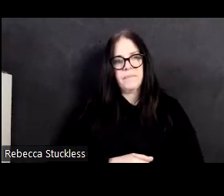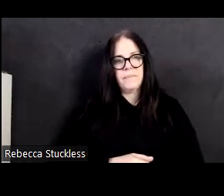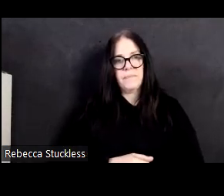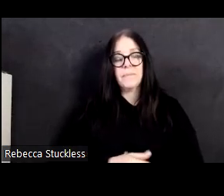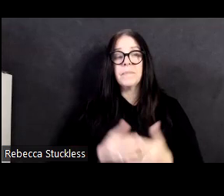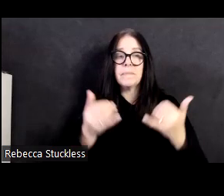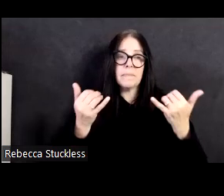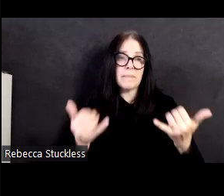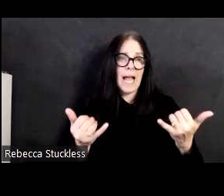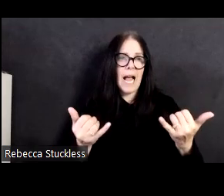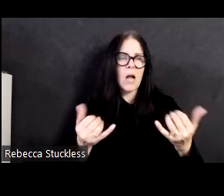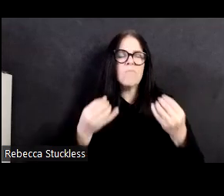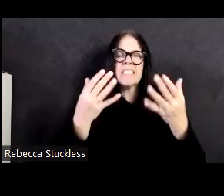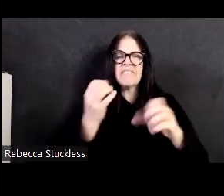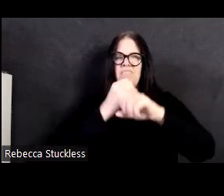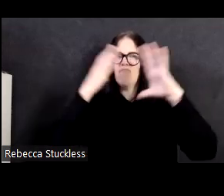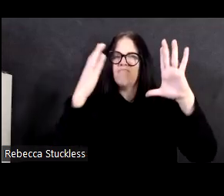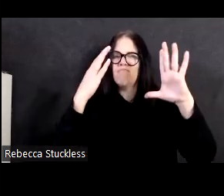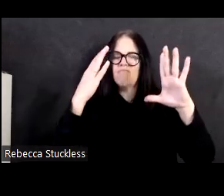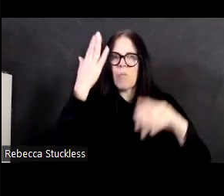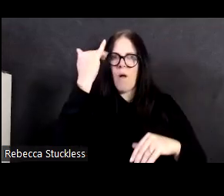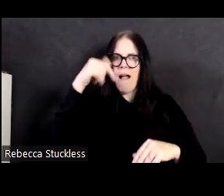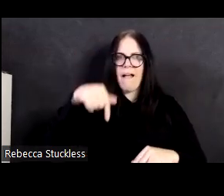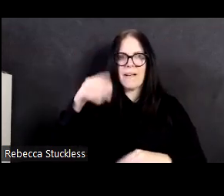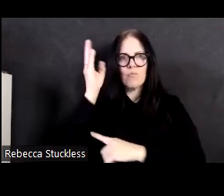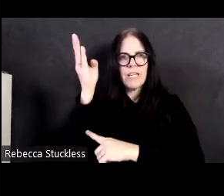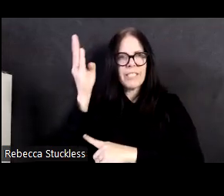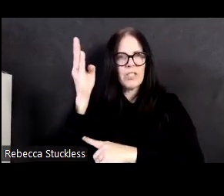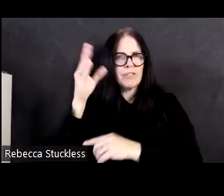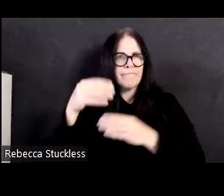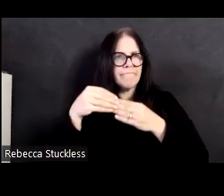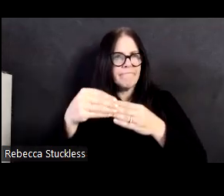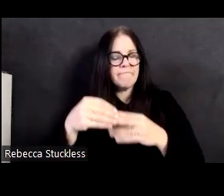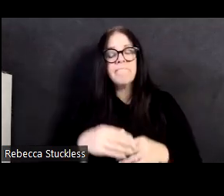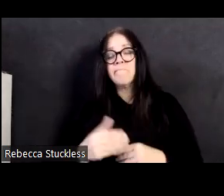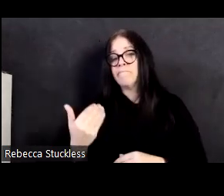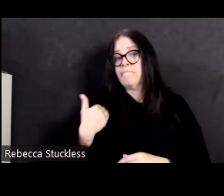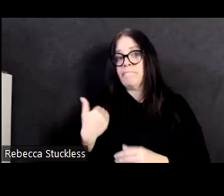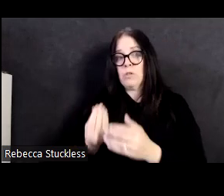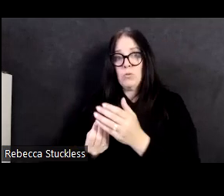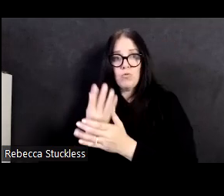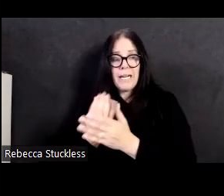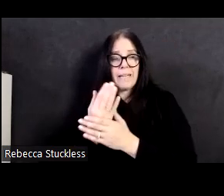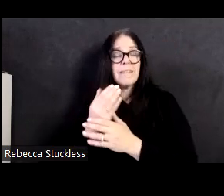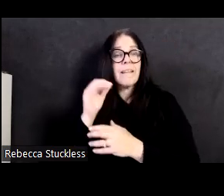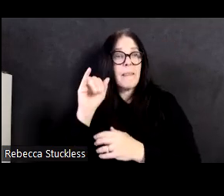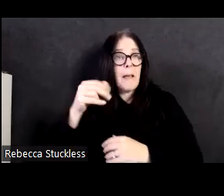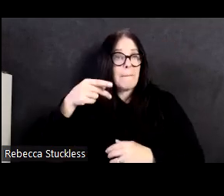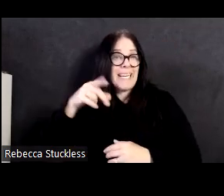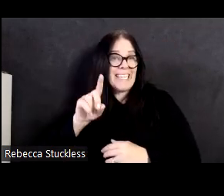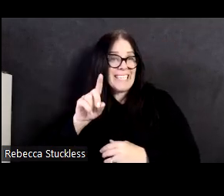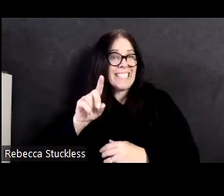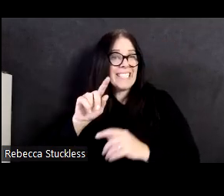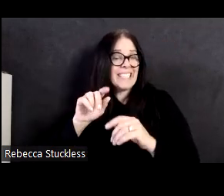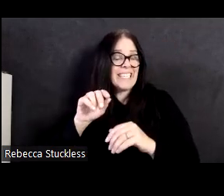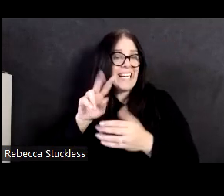Now, for some context about today's presentation. This spring, the Pop-Up PD for Literacy Educators